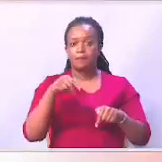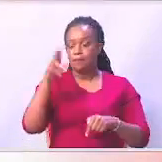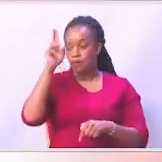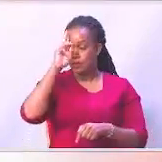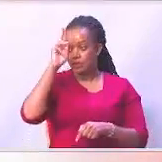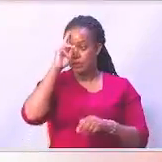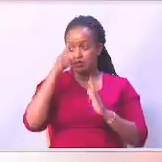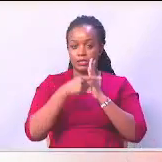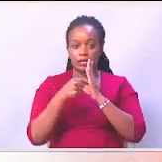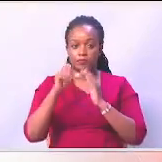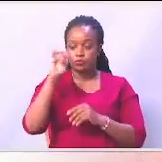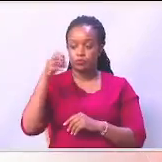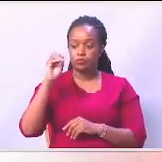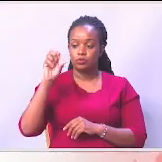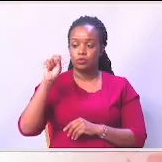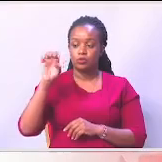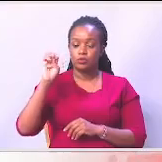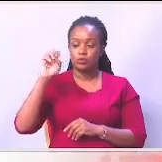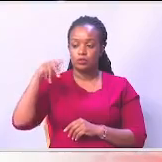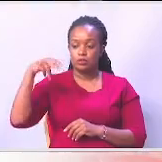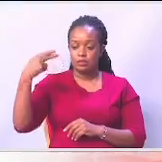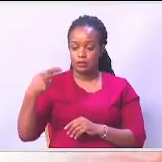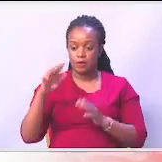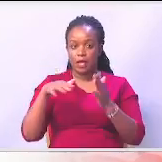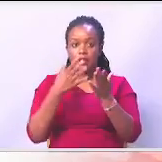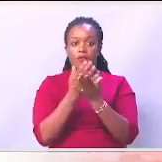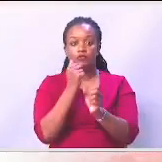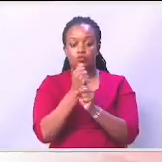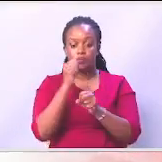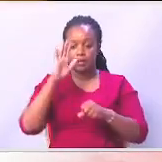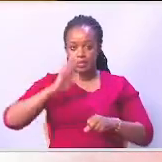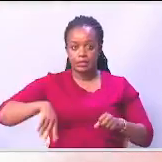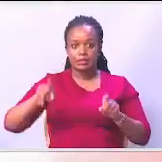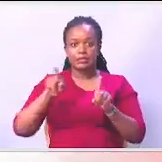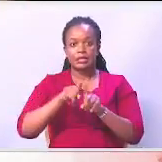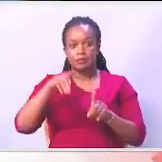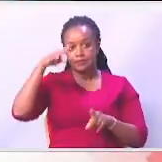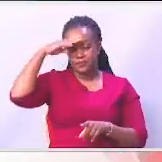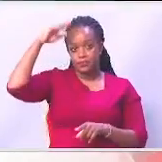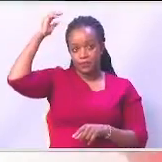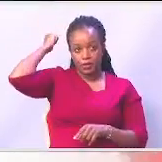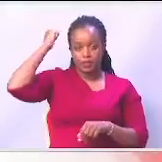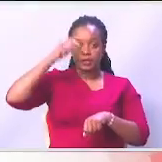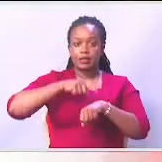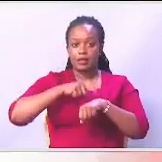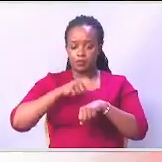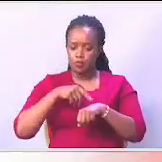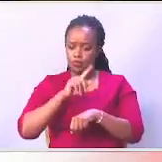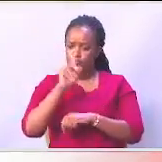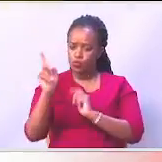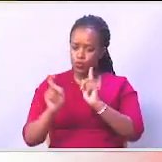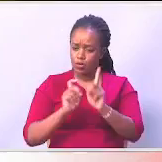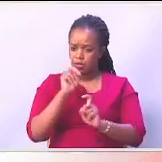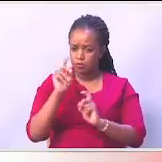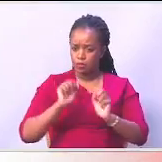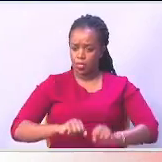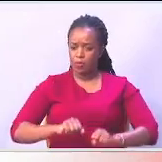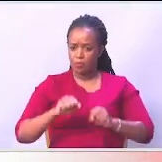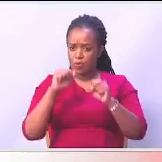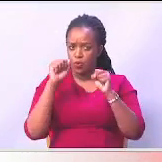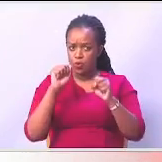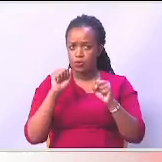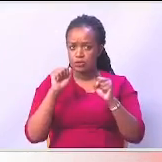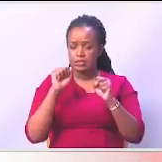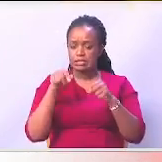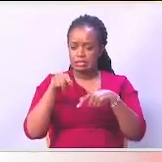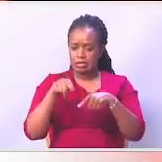Muthunga, arrived to work late and drunk. However, when he was reprimanded by the officer in charge, Sergeant Ayu Polo, he